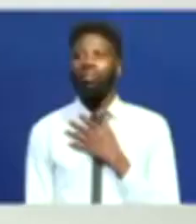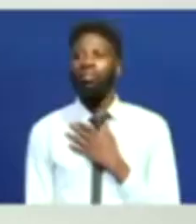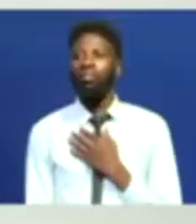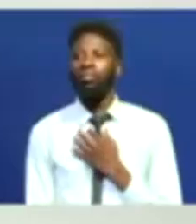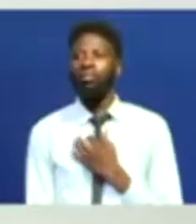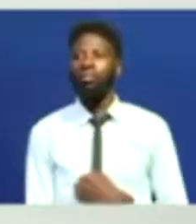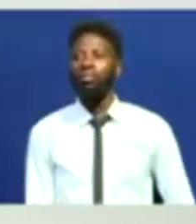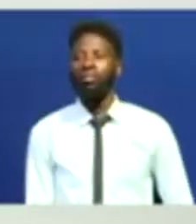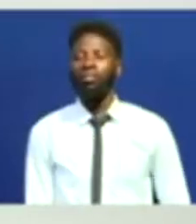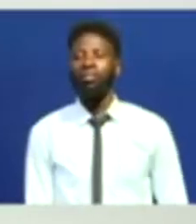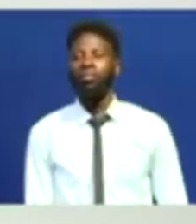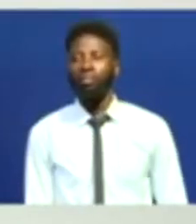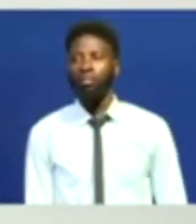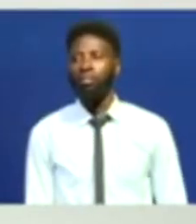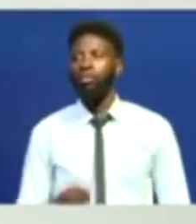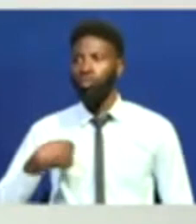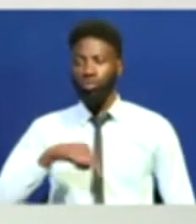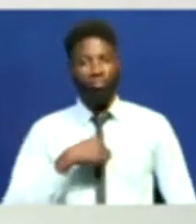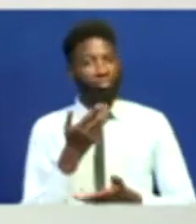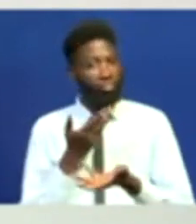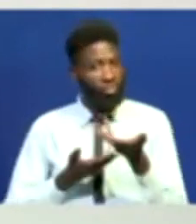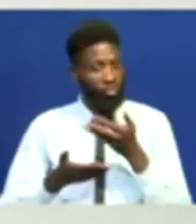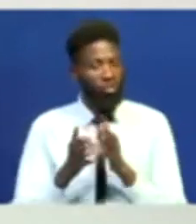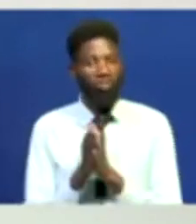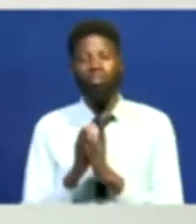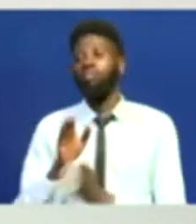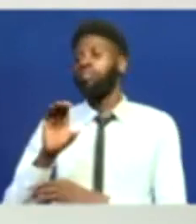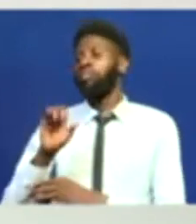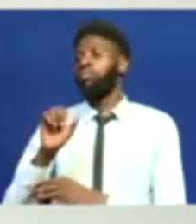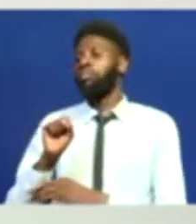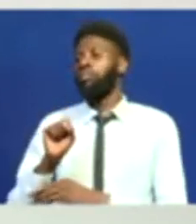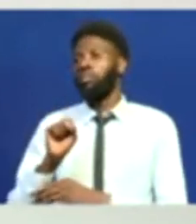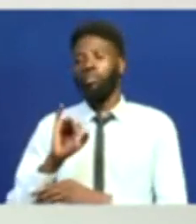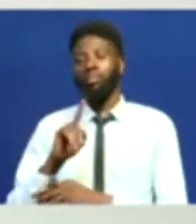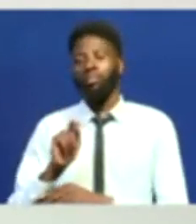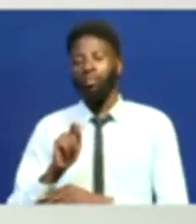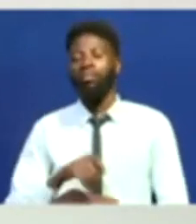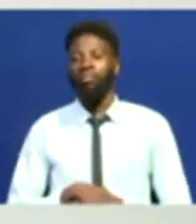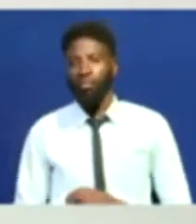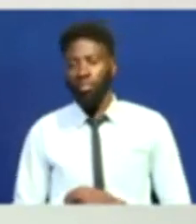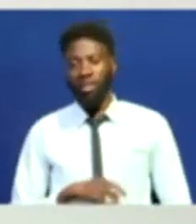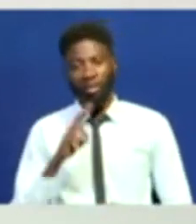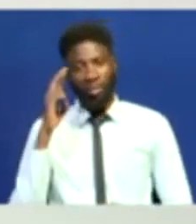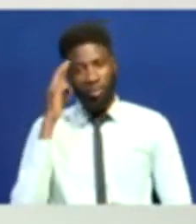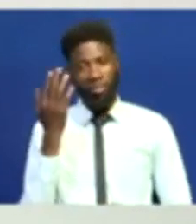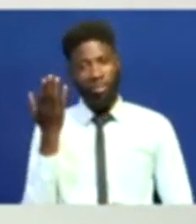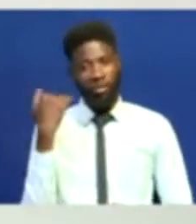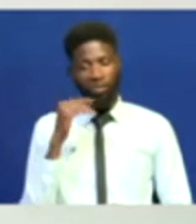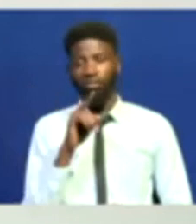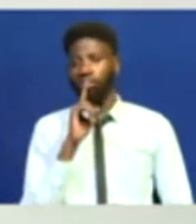of ICT Authority. He's going to explain to us why the change of heart, remember it has always been Connected Kenya